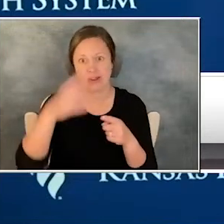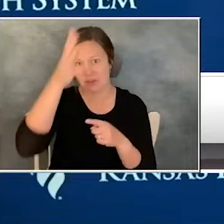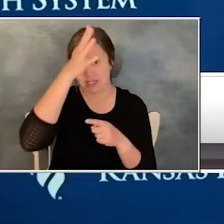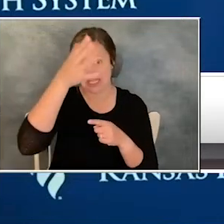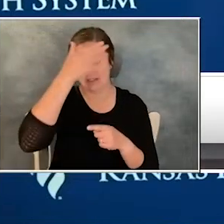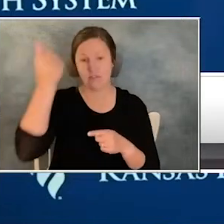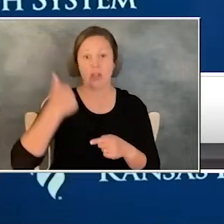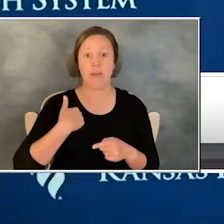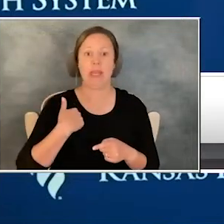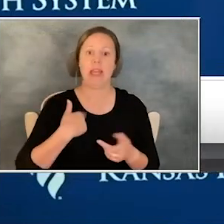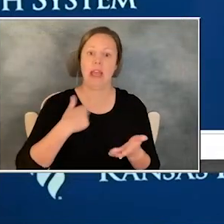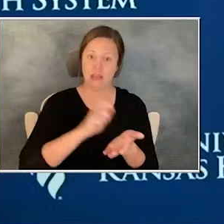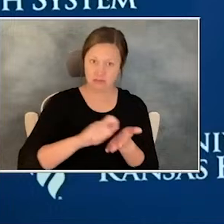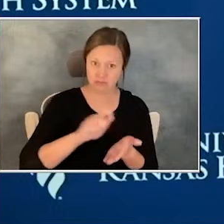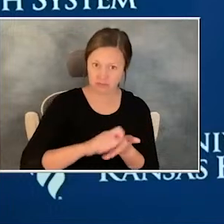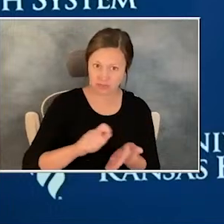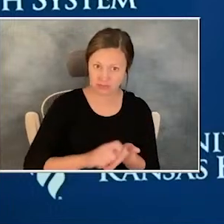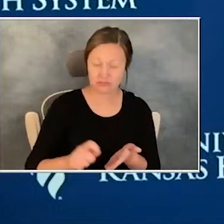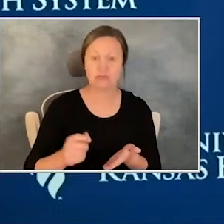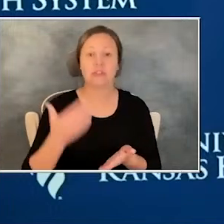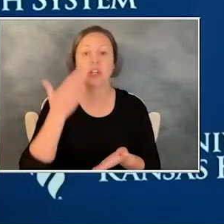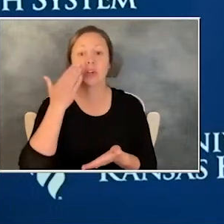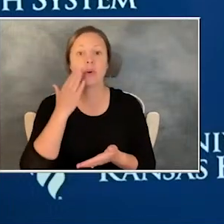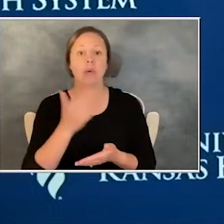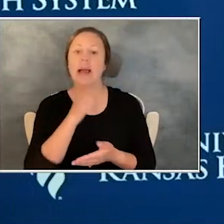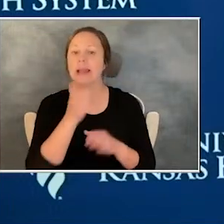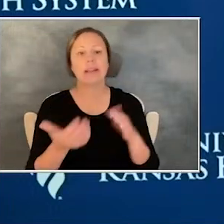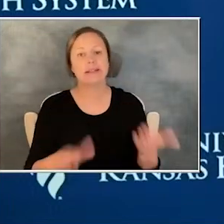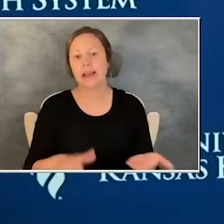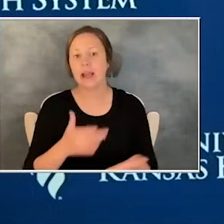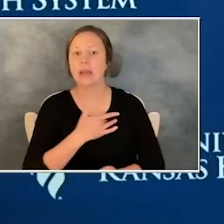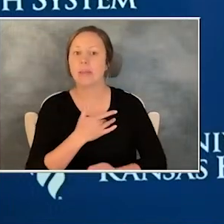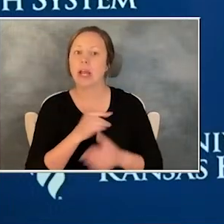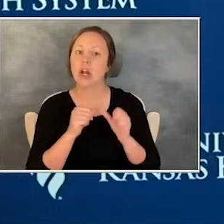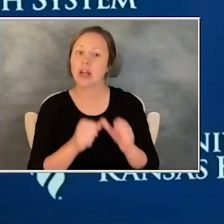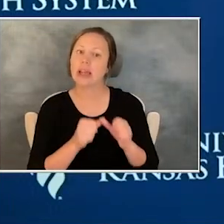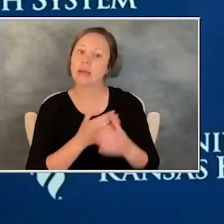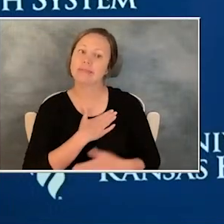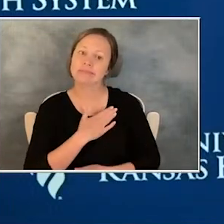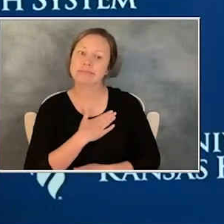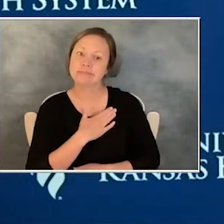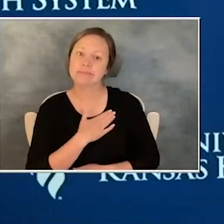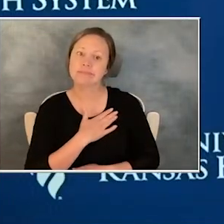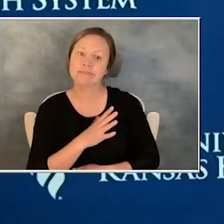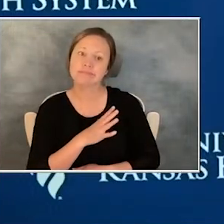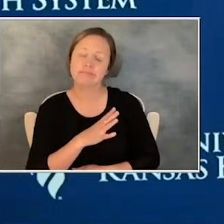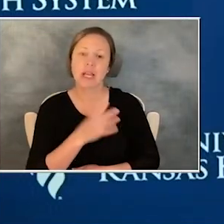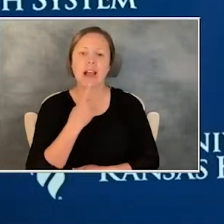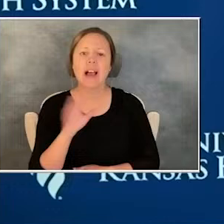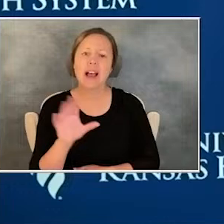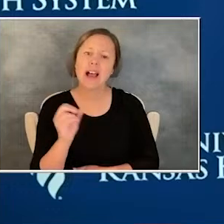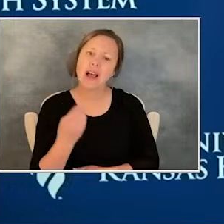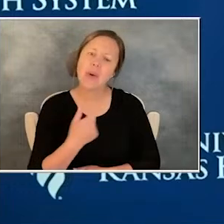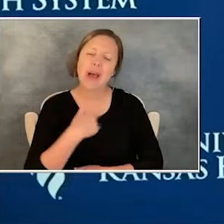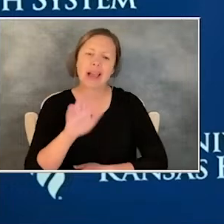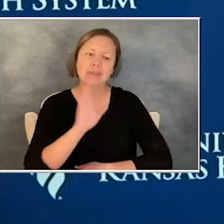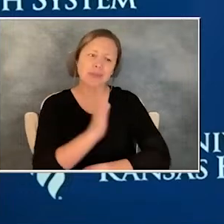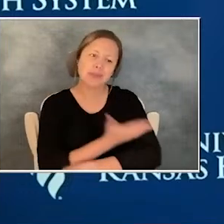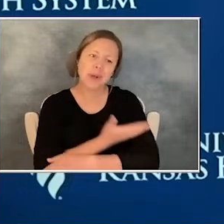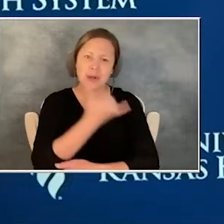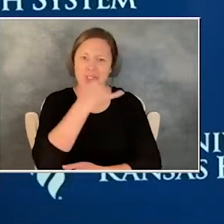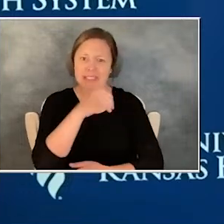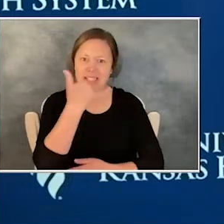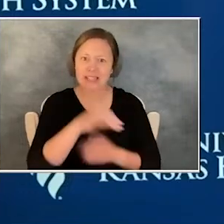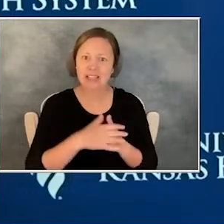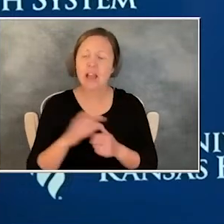heart kept beating. I didn't die. I didn't disintegrate. I just said, oh, I think I said, I'm your daughter, silly. Oh,